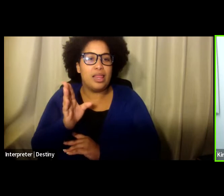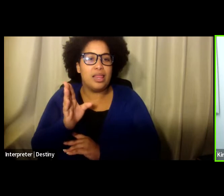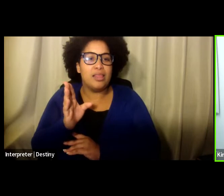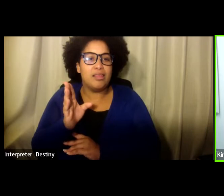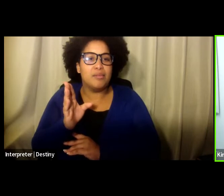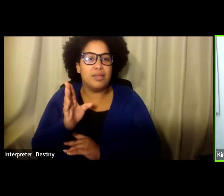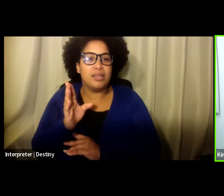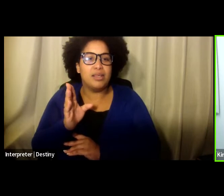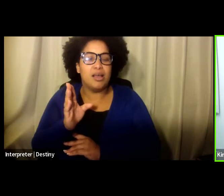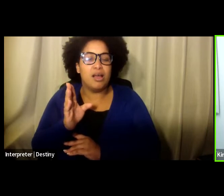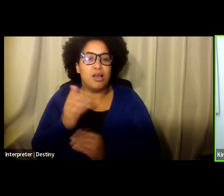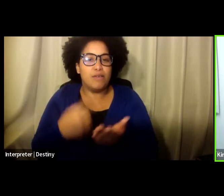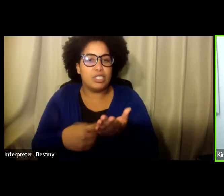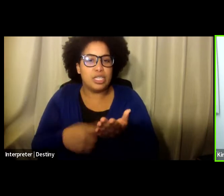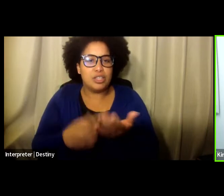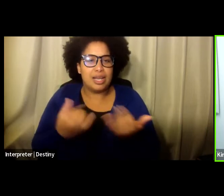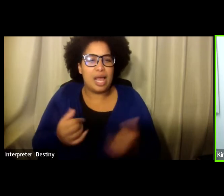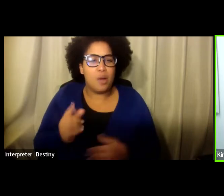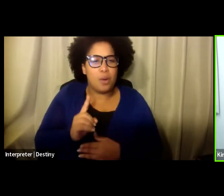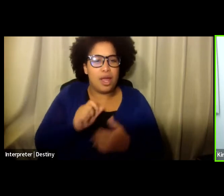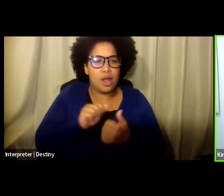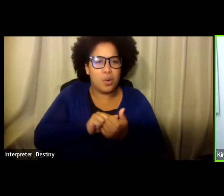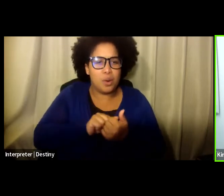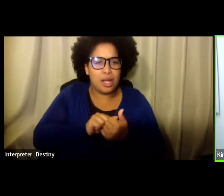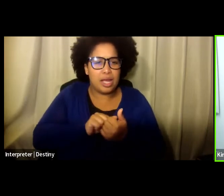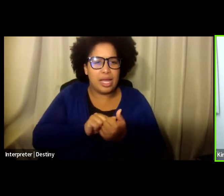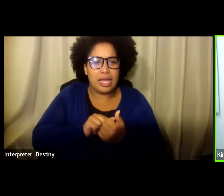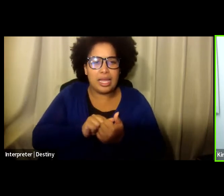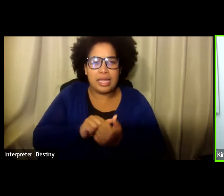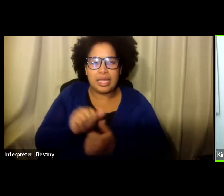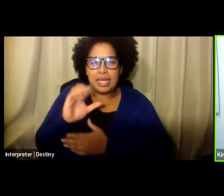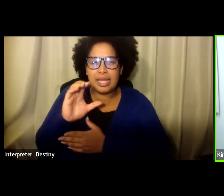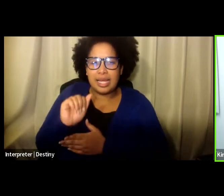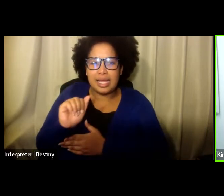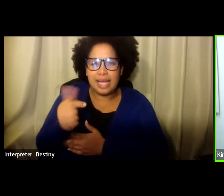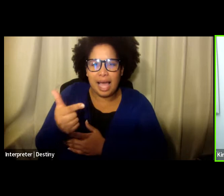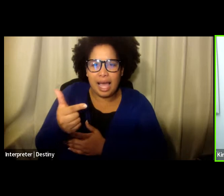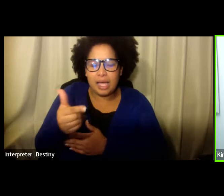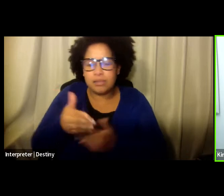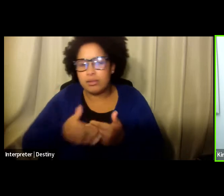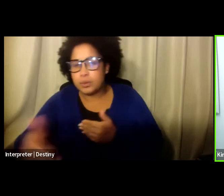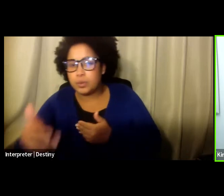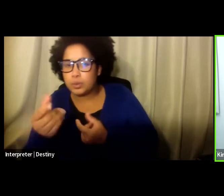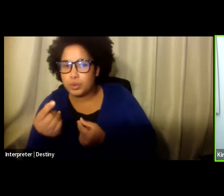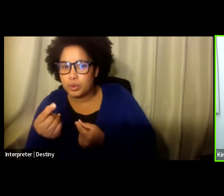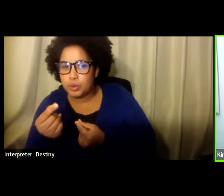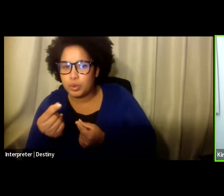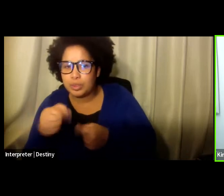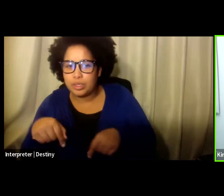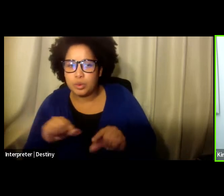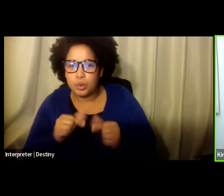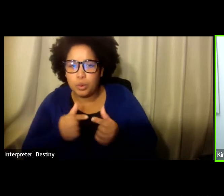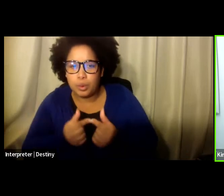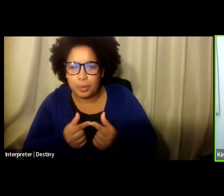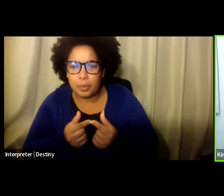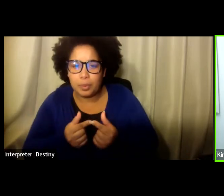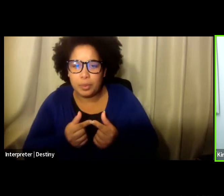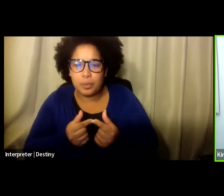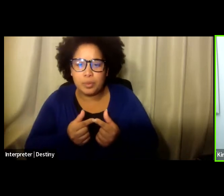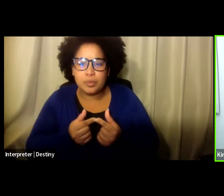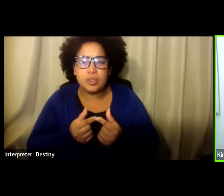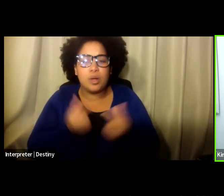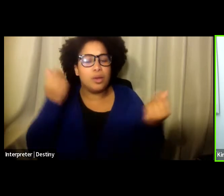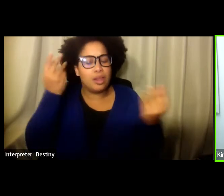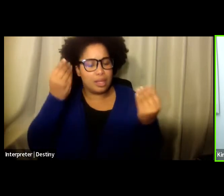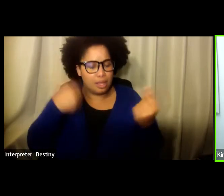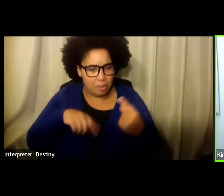conversation about where are we now with the CAG and where do we want to go moving forward as a group. And so kind of be thinking